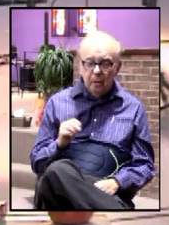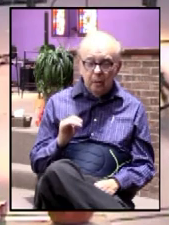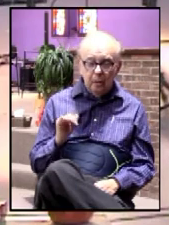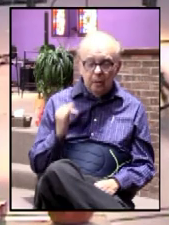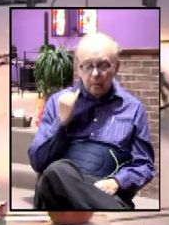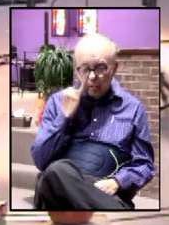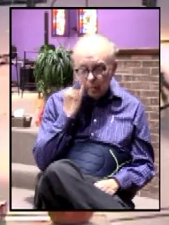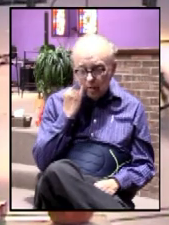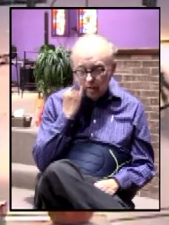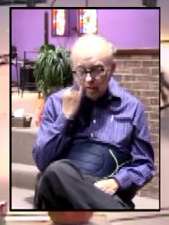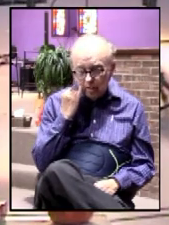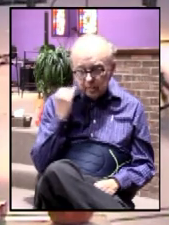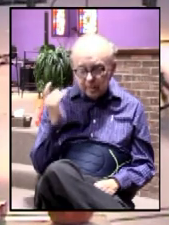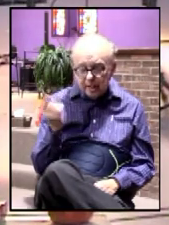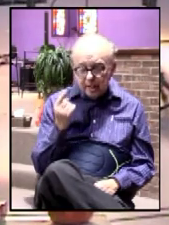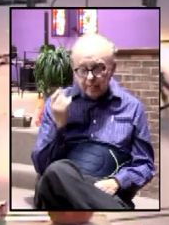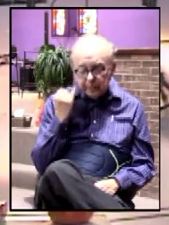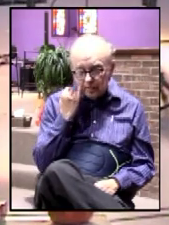Unless